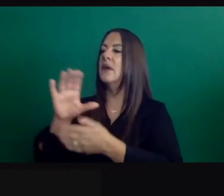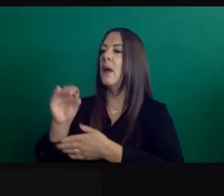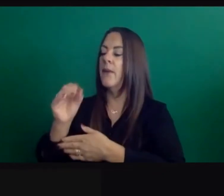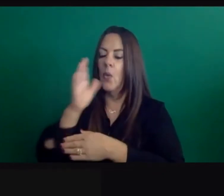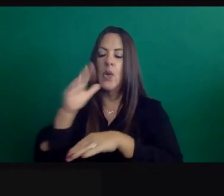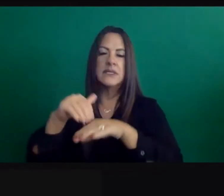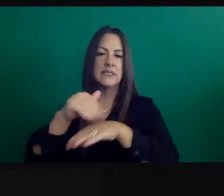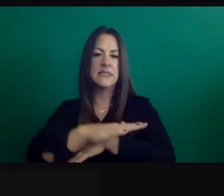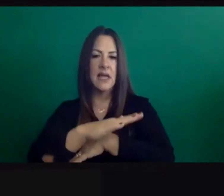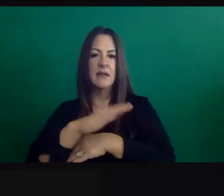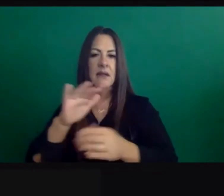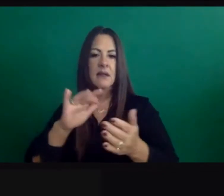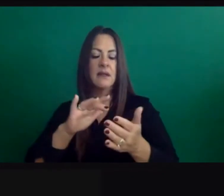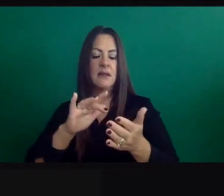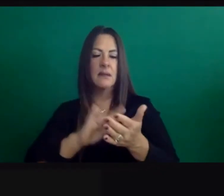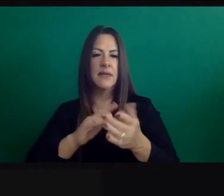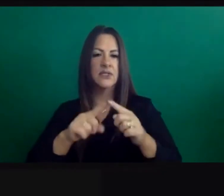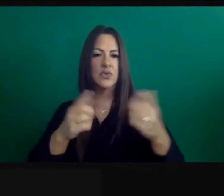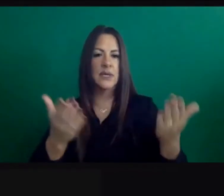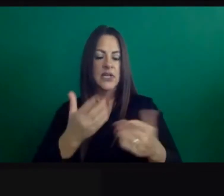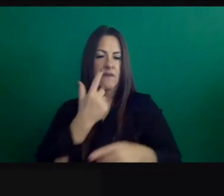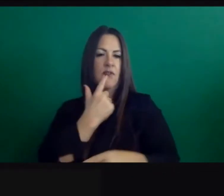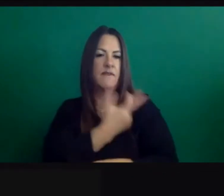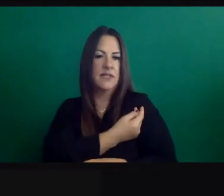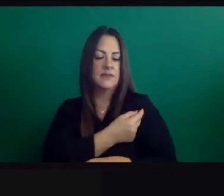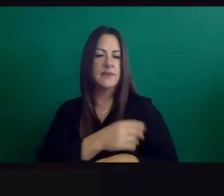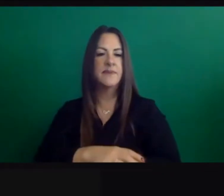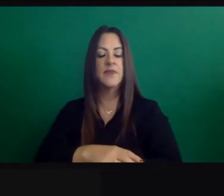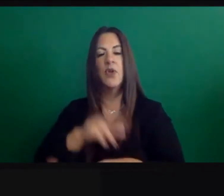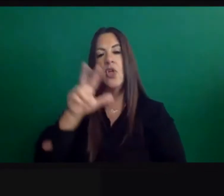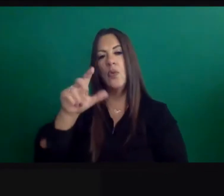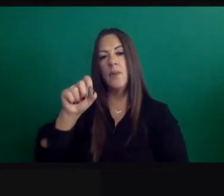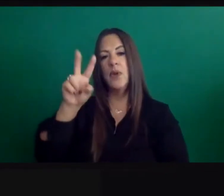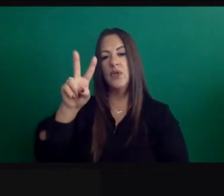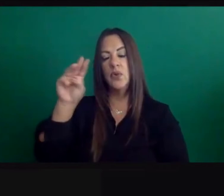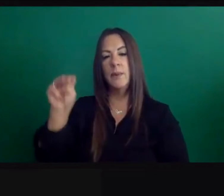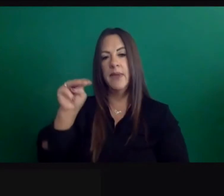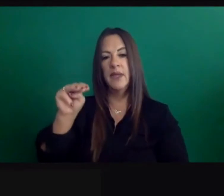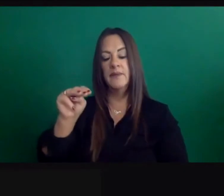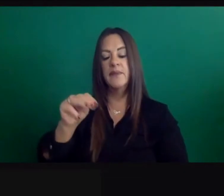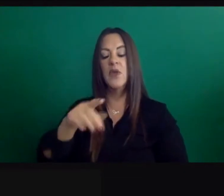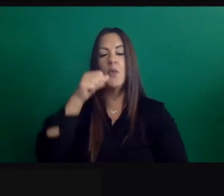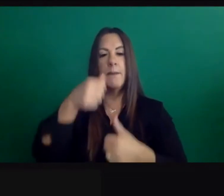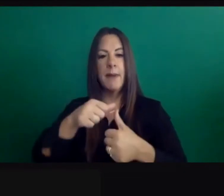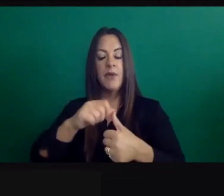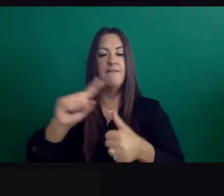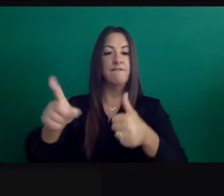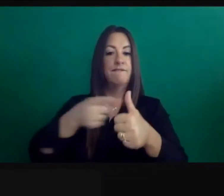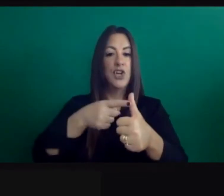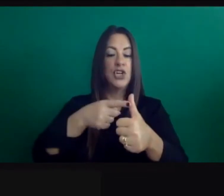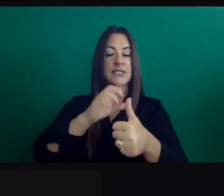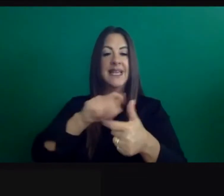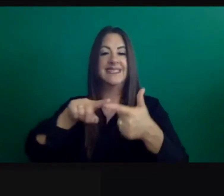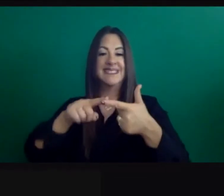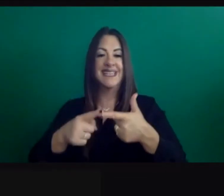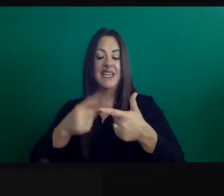that 3.2 number is all doses, so first doses and second doses. Some